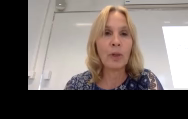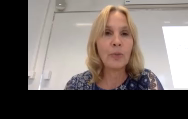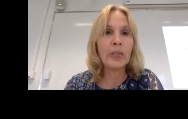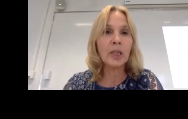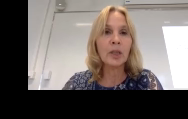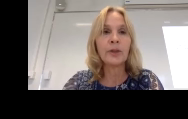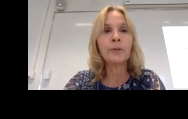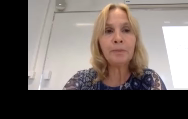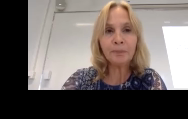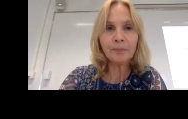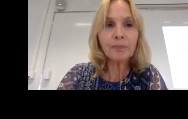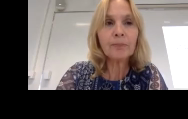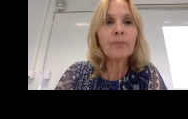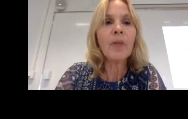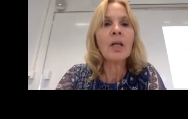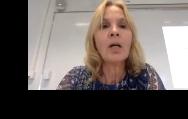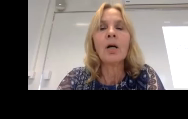So what do we conclude?